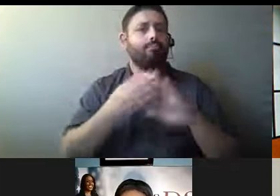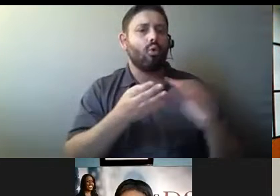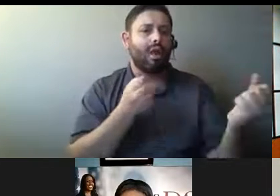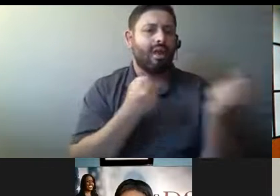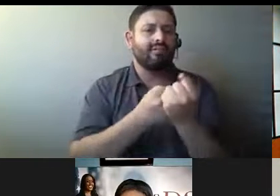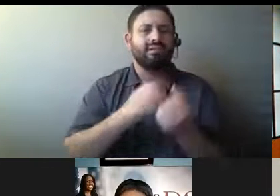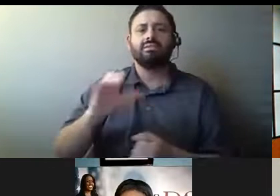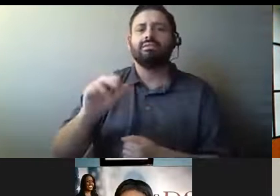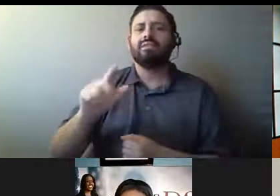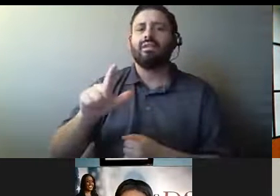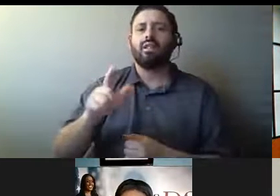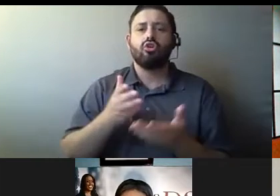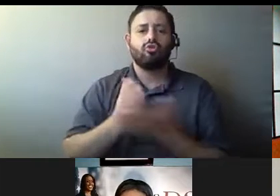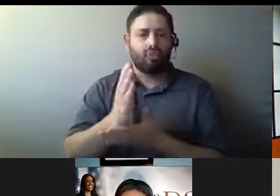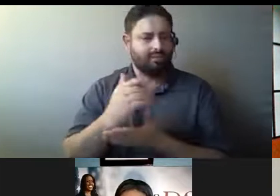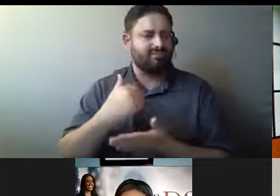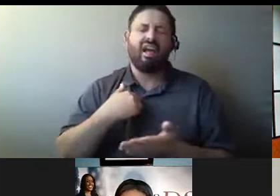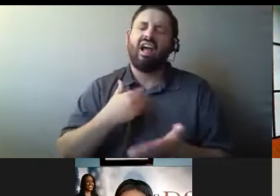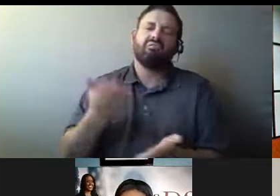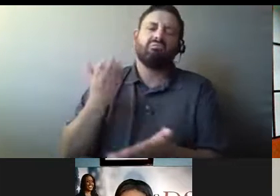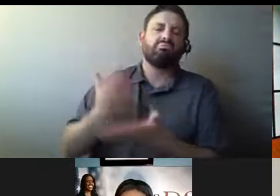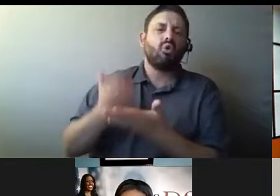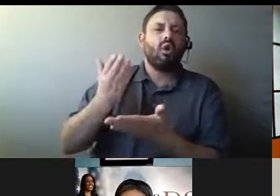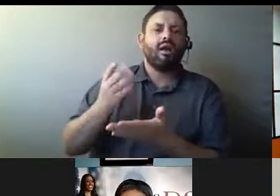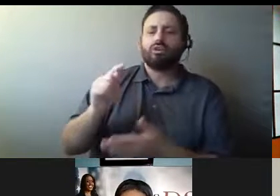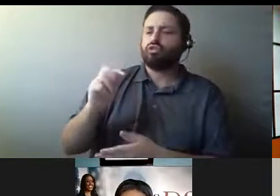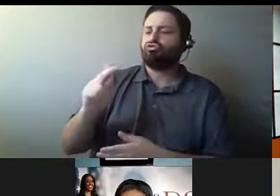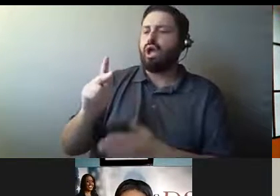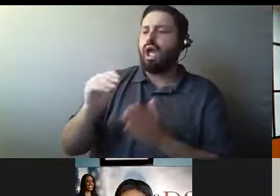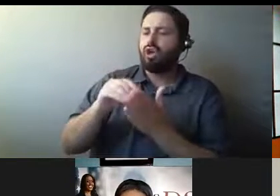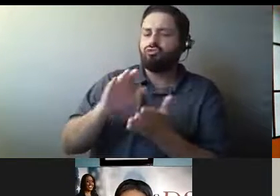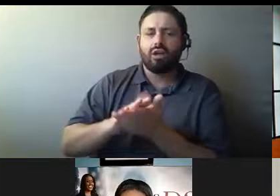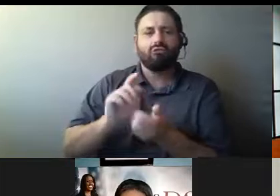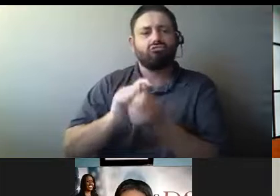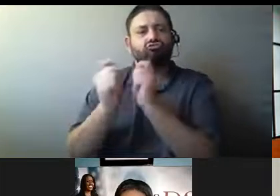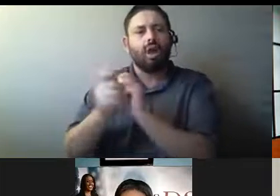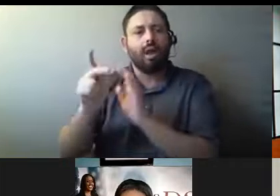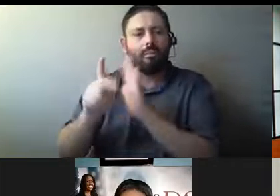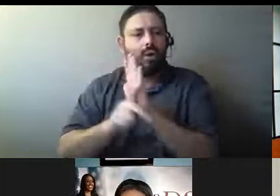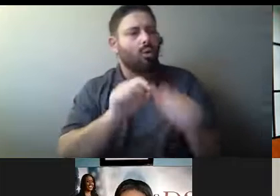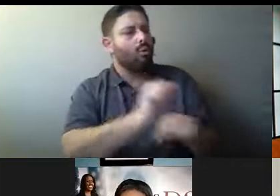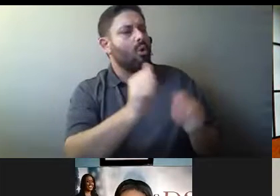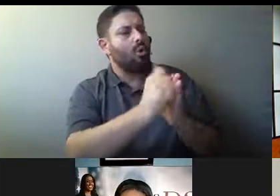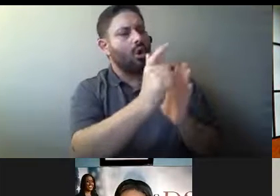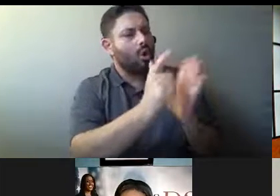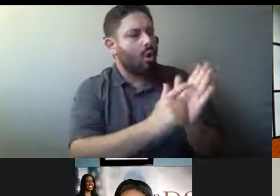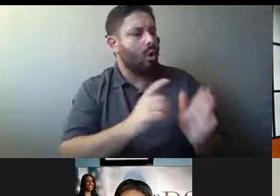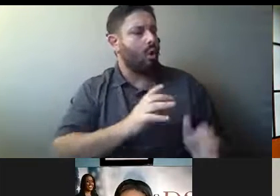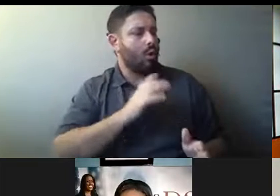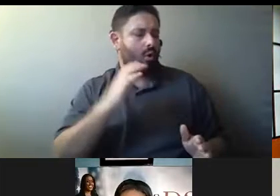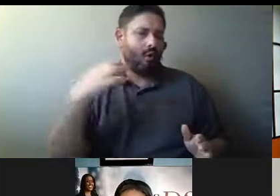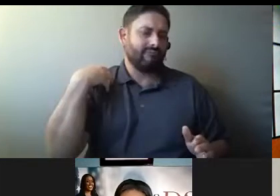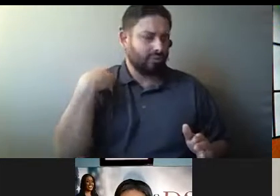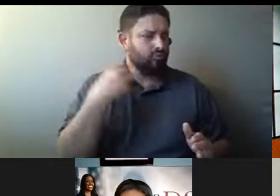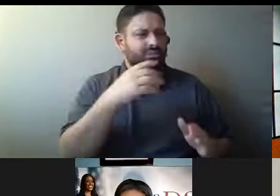I have a proven track record in changing policies and working with law officials on the city, state, and county level